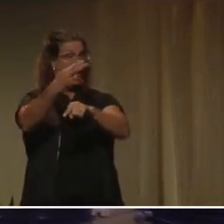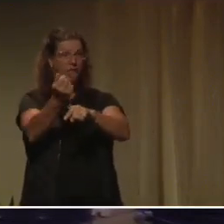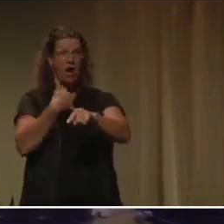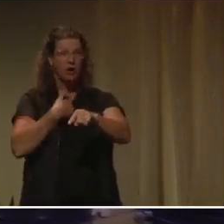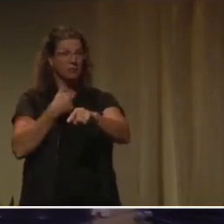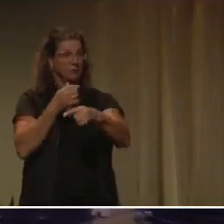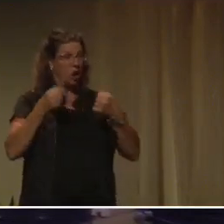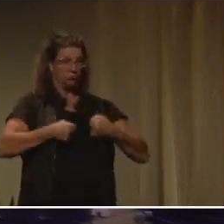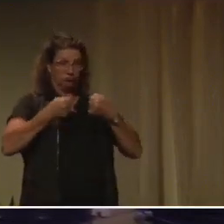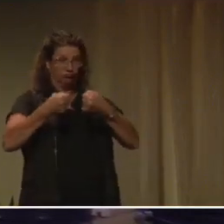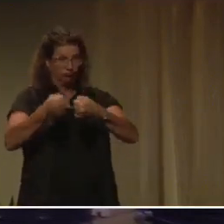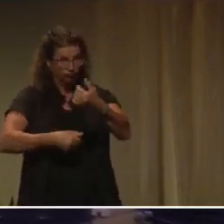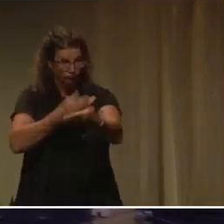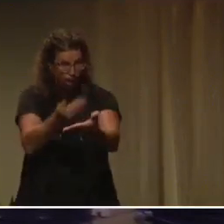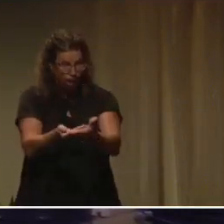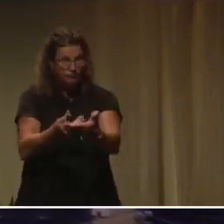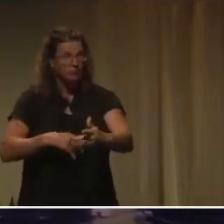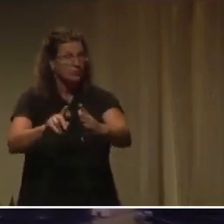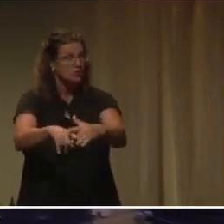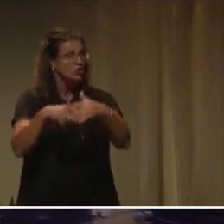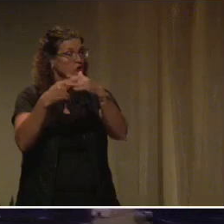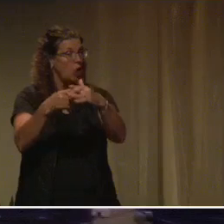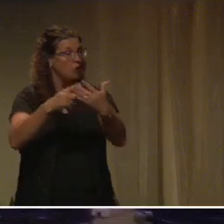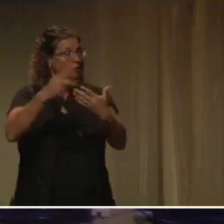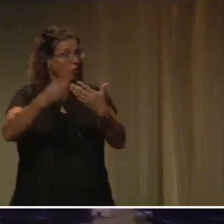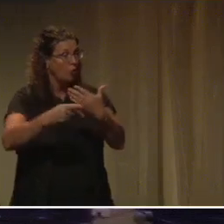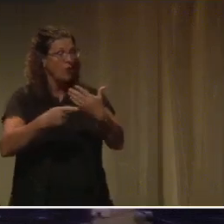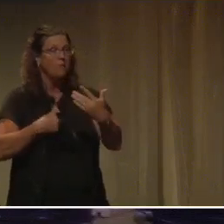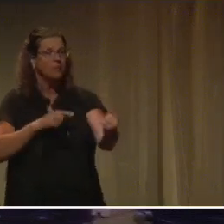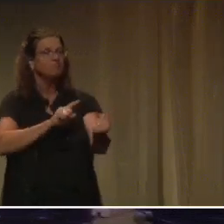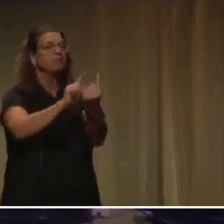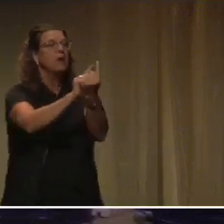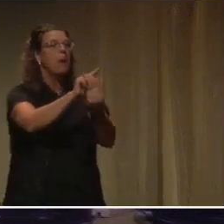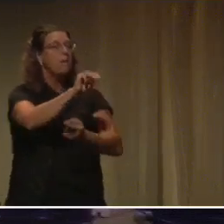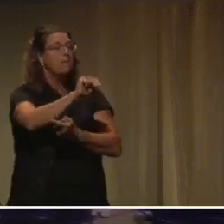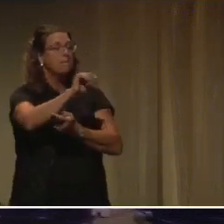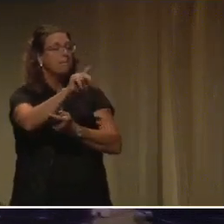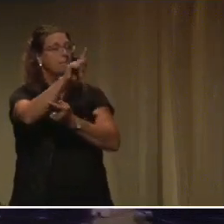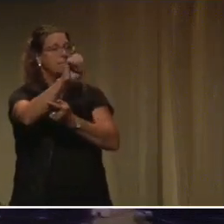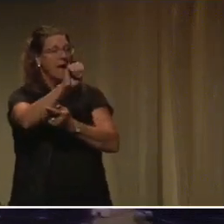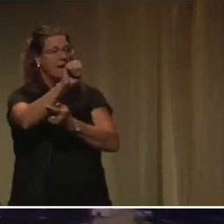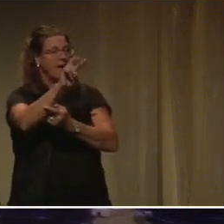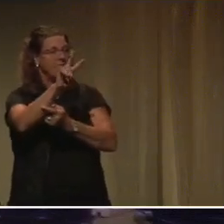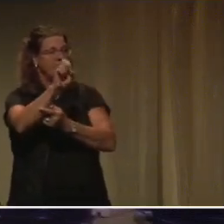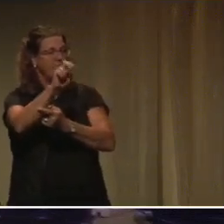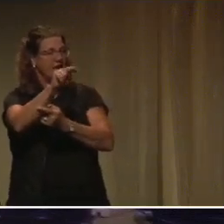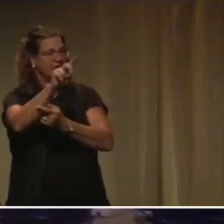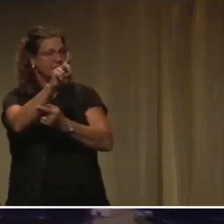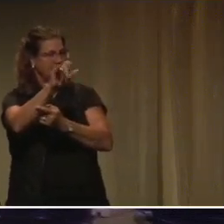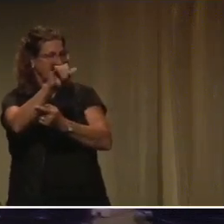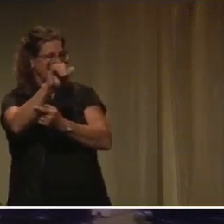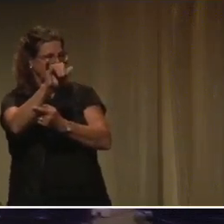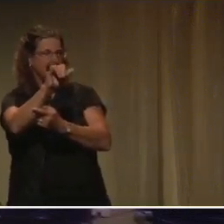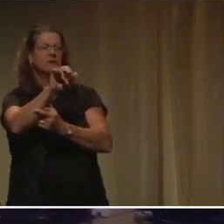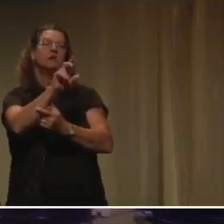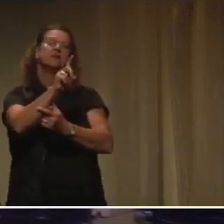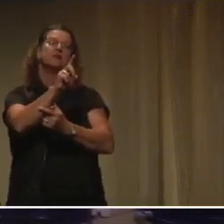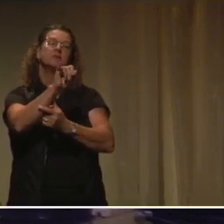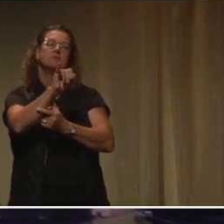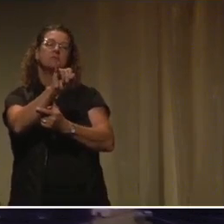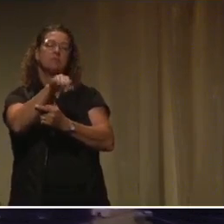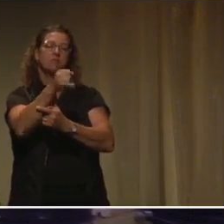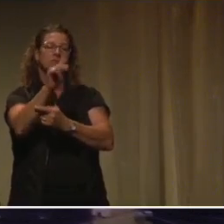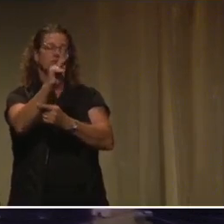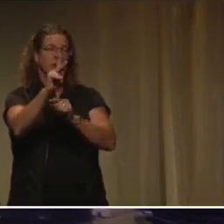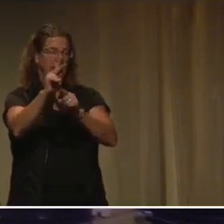and met Mike Van Dyke, and we've become friends since, and ran into Linda and Wendon